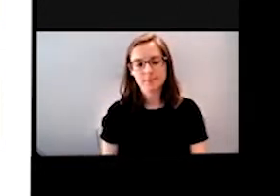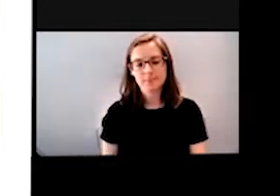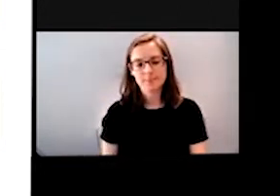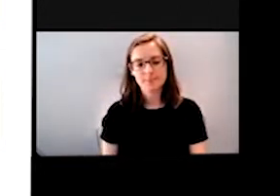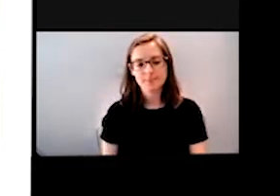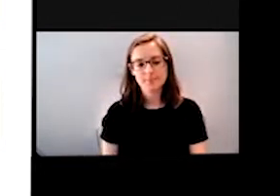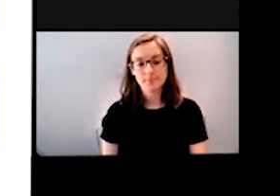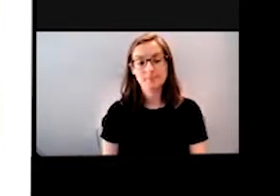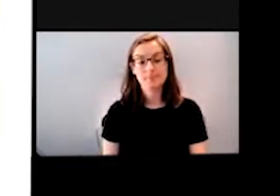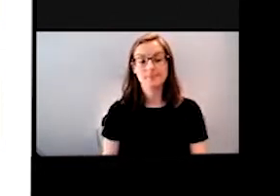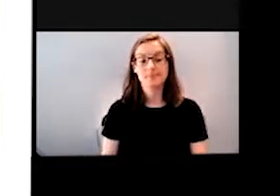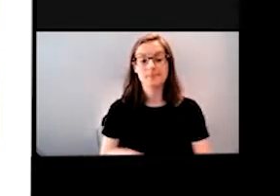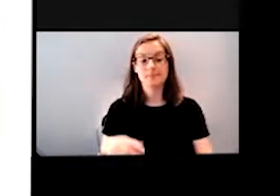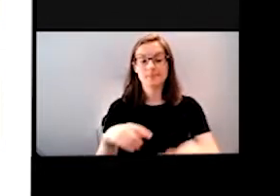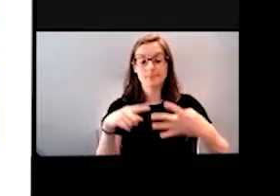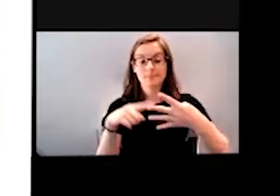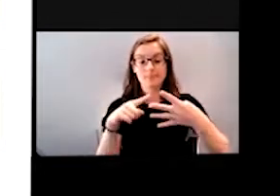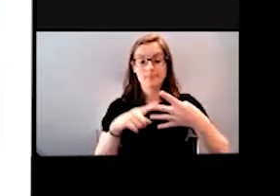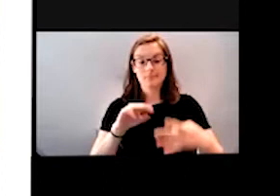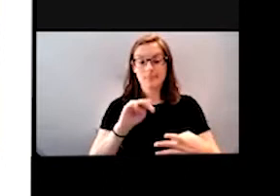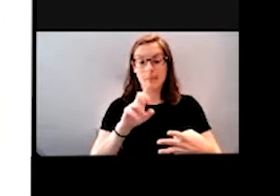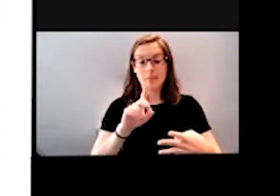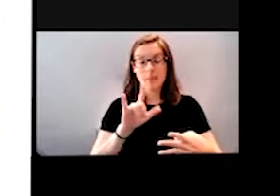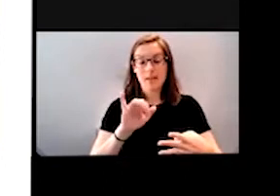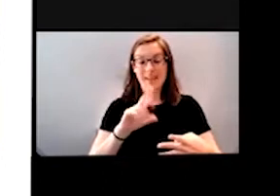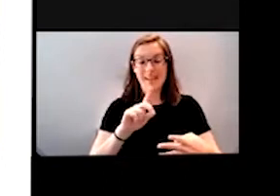There's Medicaid, which in our state is Mass Health,